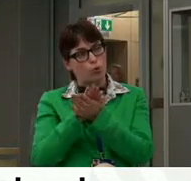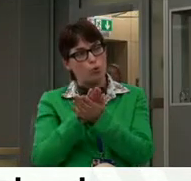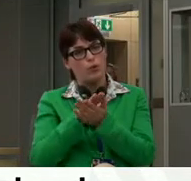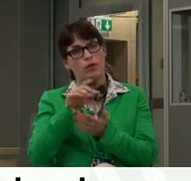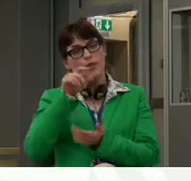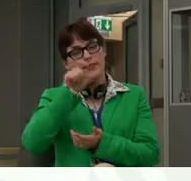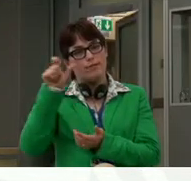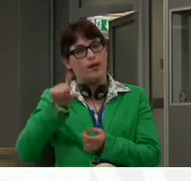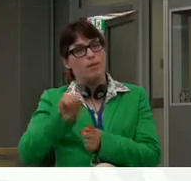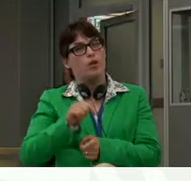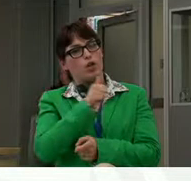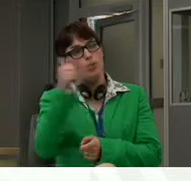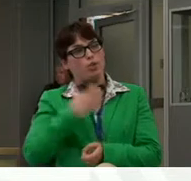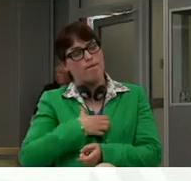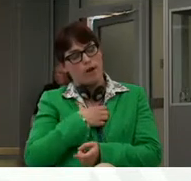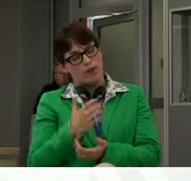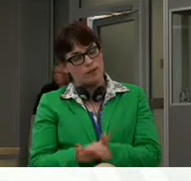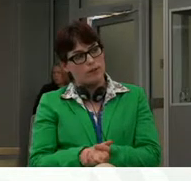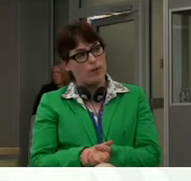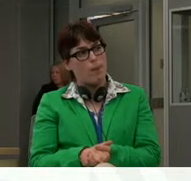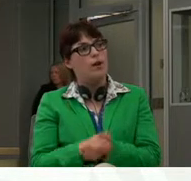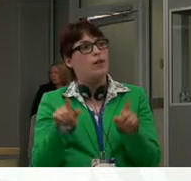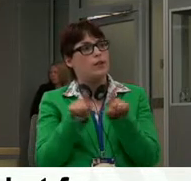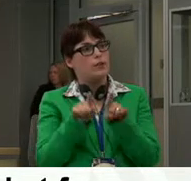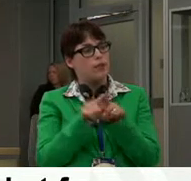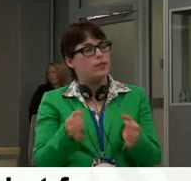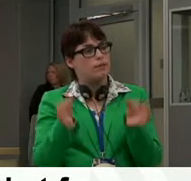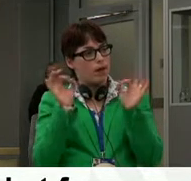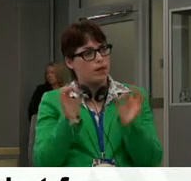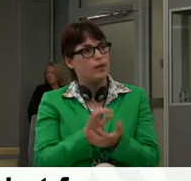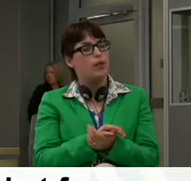so that we would open the labor market for the people with disabilities as well.